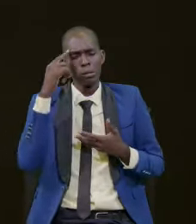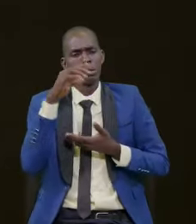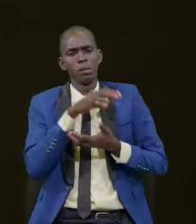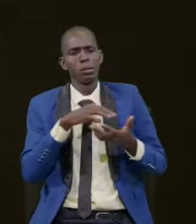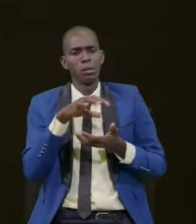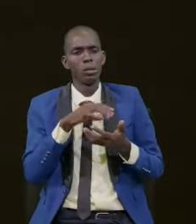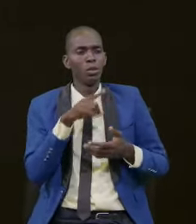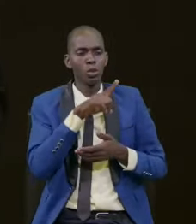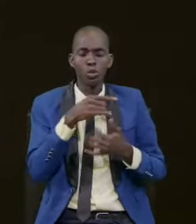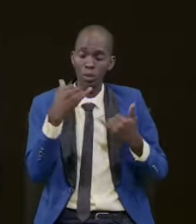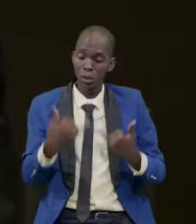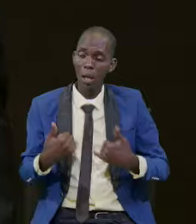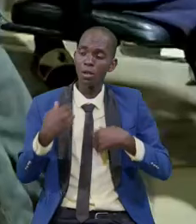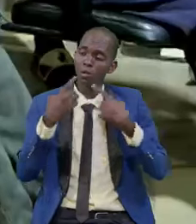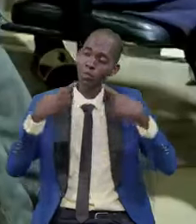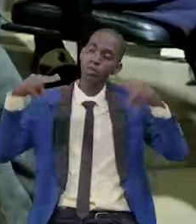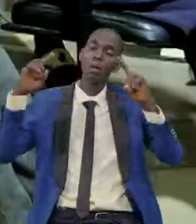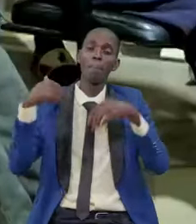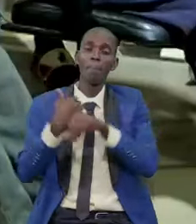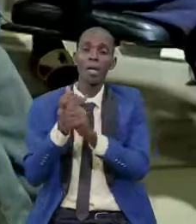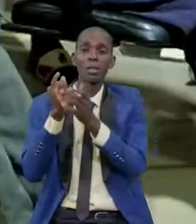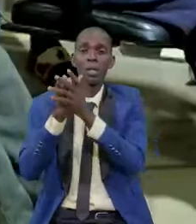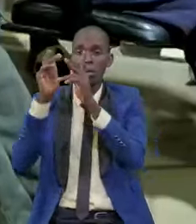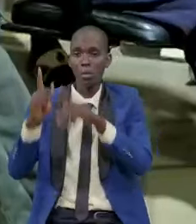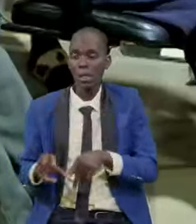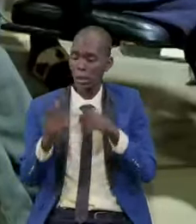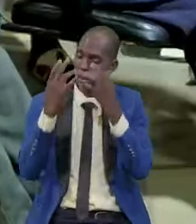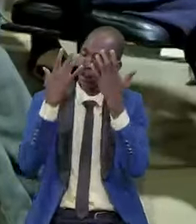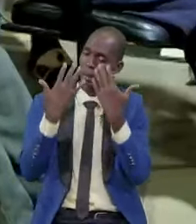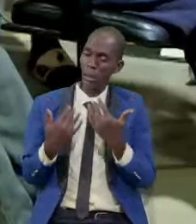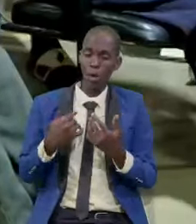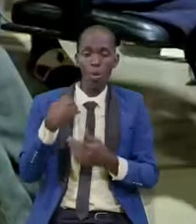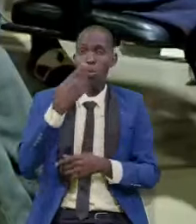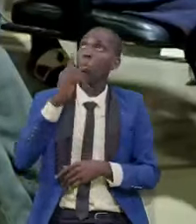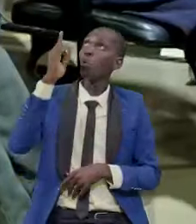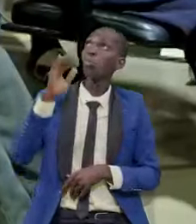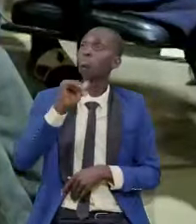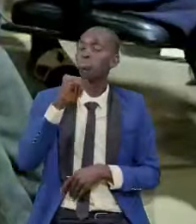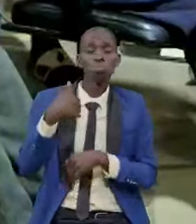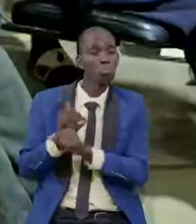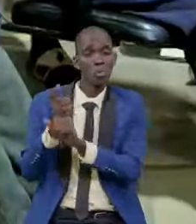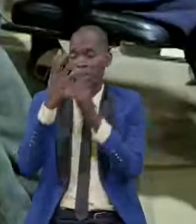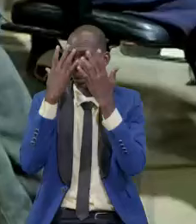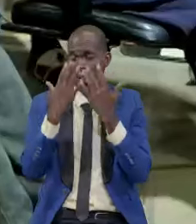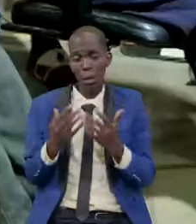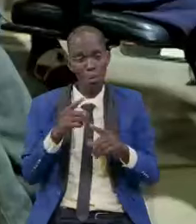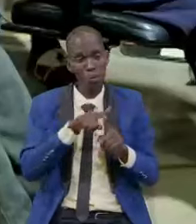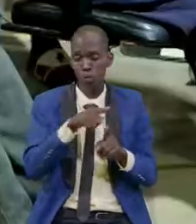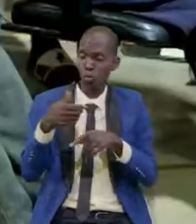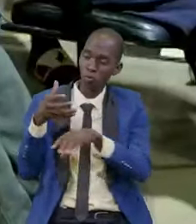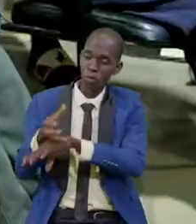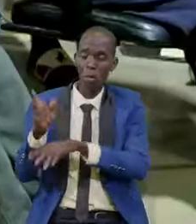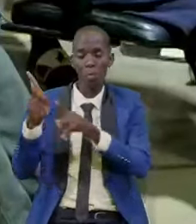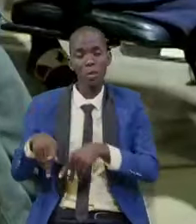sad, whom I have not made sad. And you're strengthening the hands